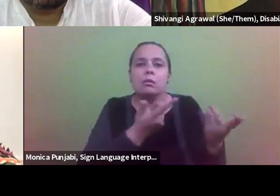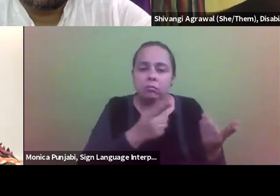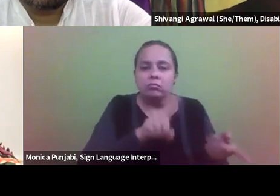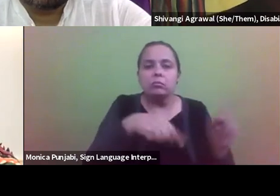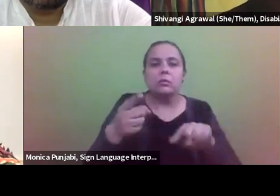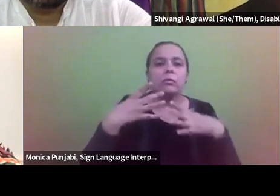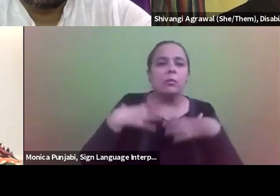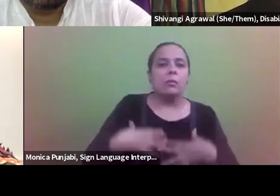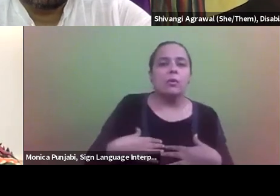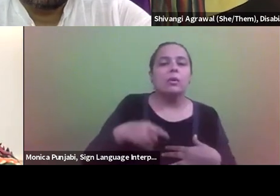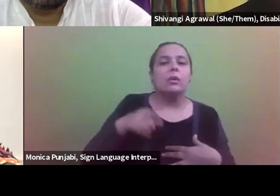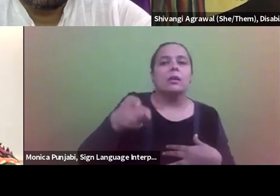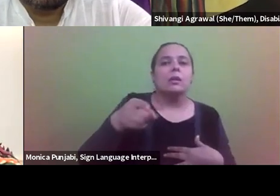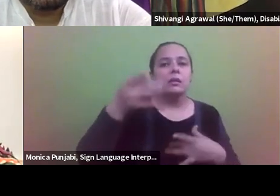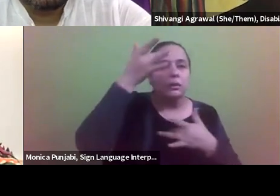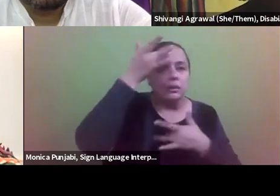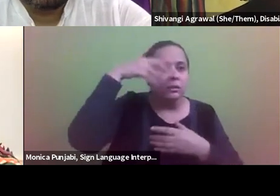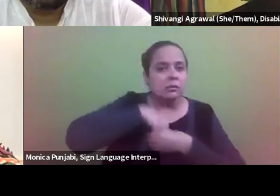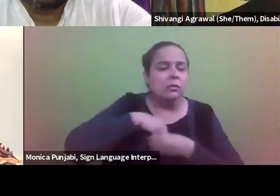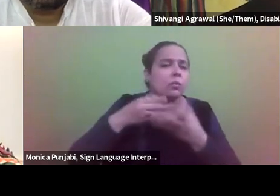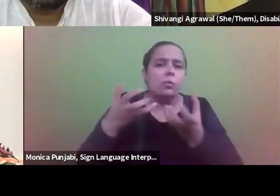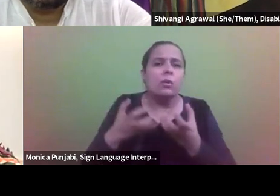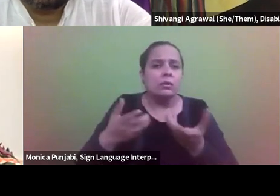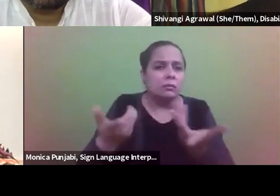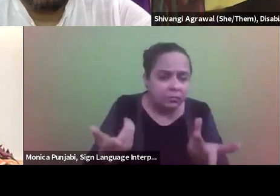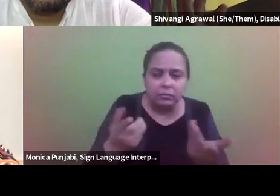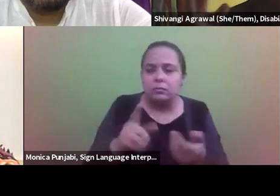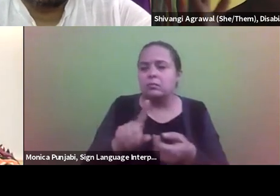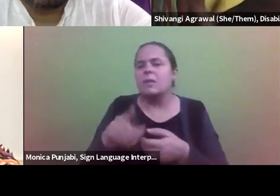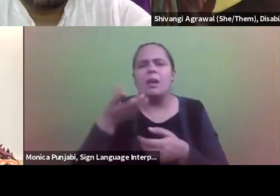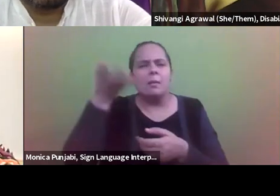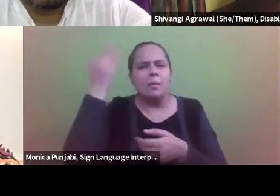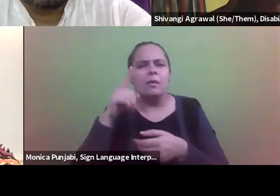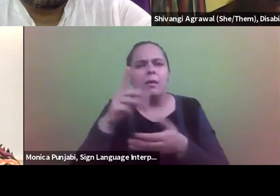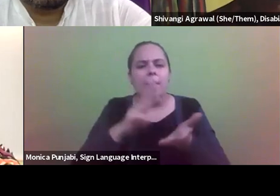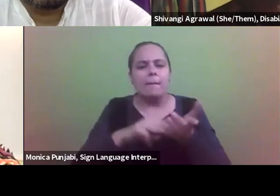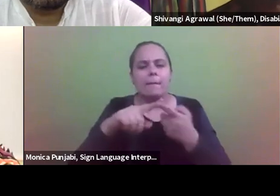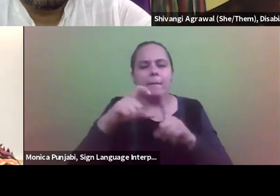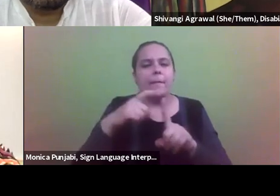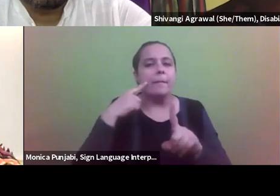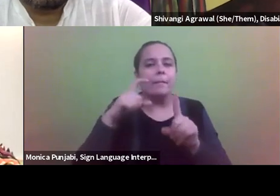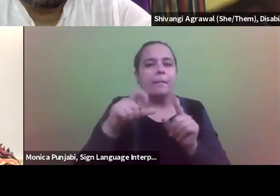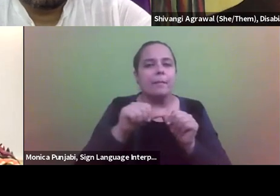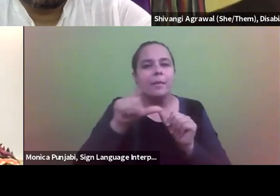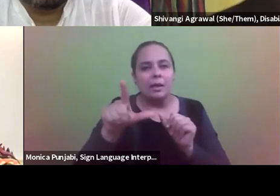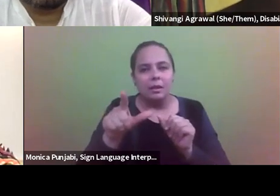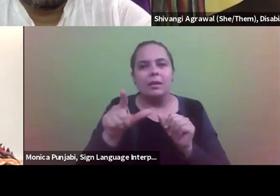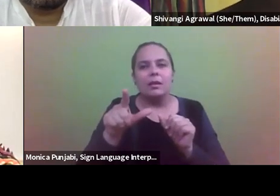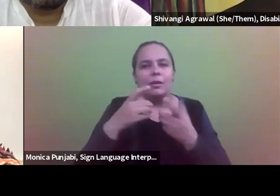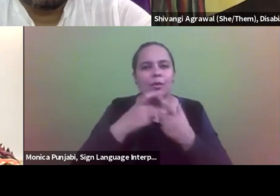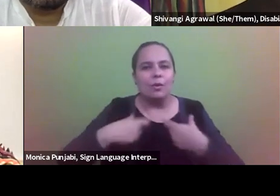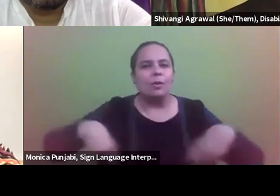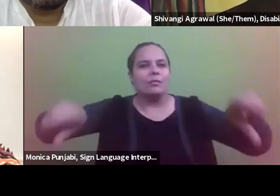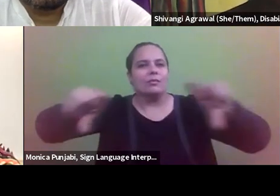before, the reframing the medical concepts. Like it's not like when you think of learning disabilities, you instantly think